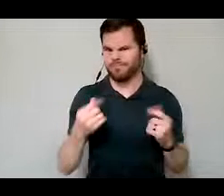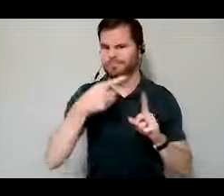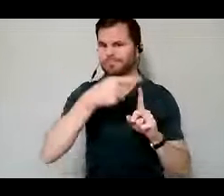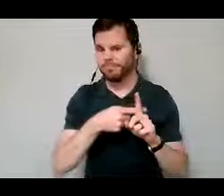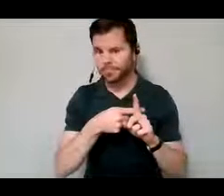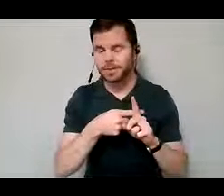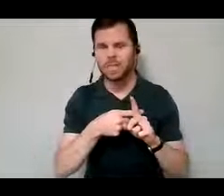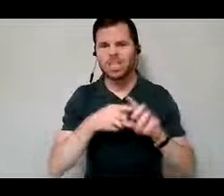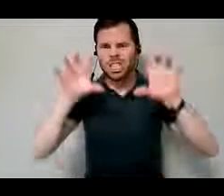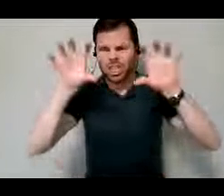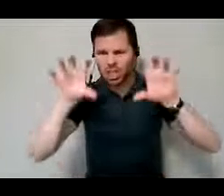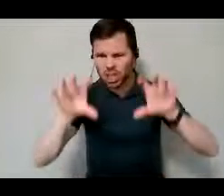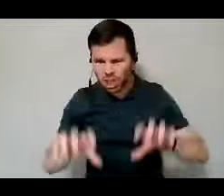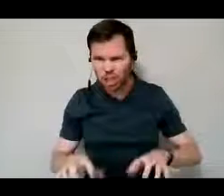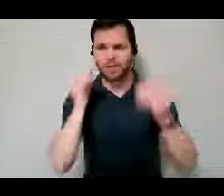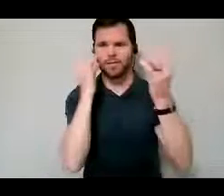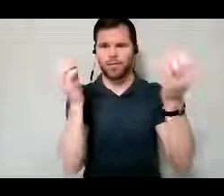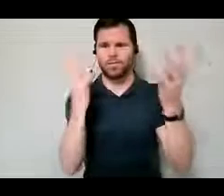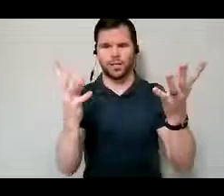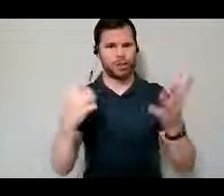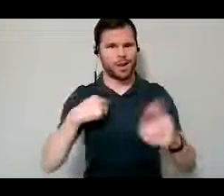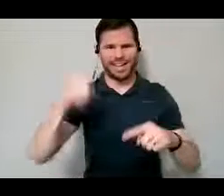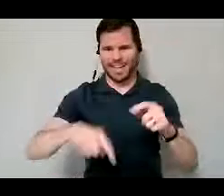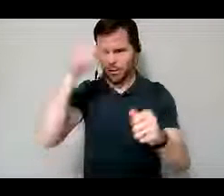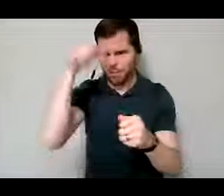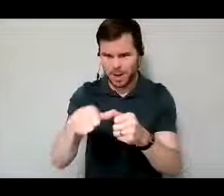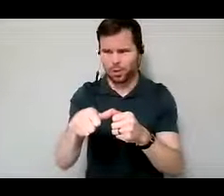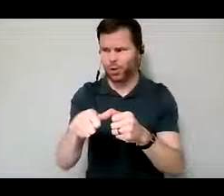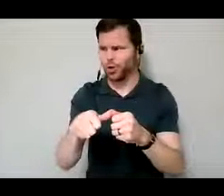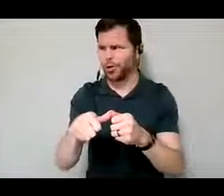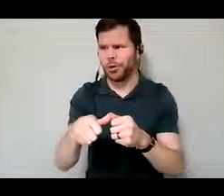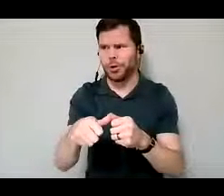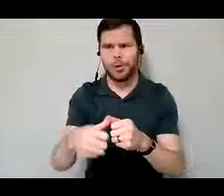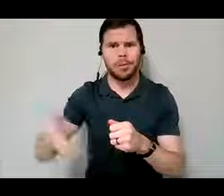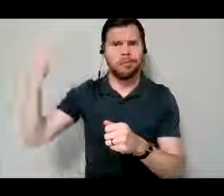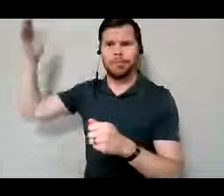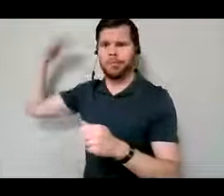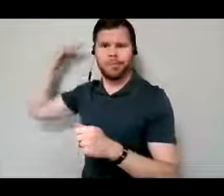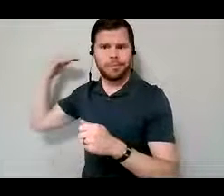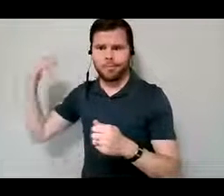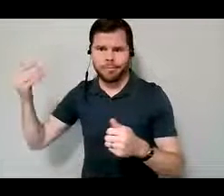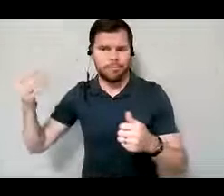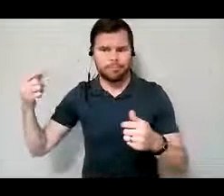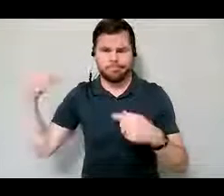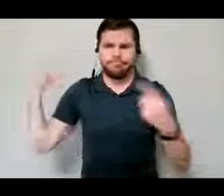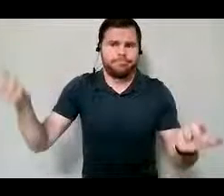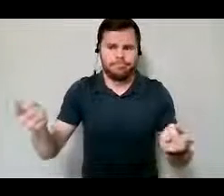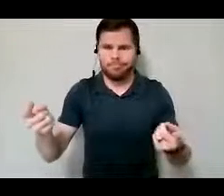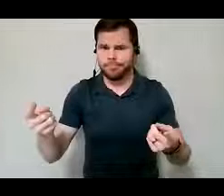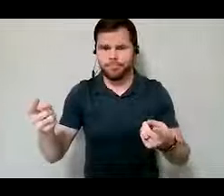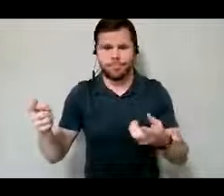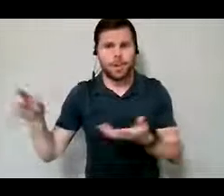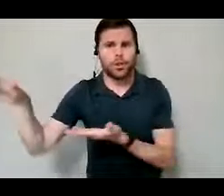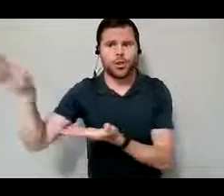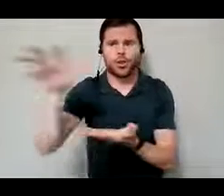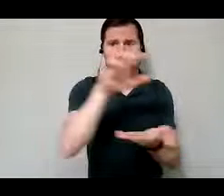tons of information. I can't remember a year that we've done so much curating, or I've seen so much curating by the district when it comes